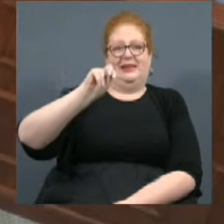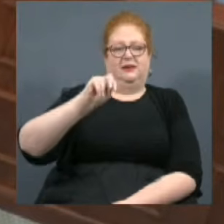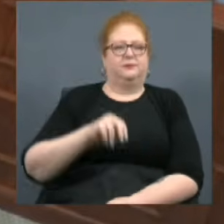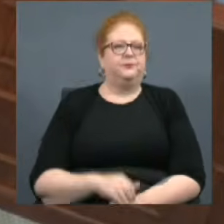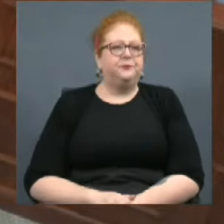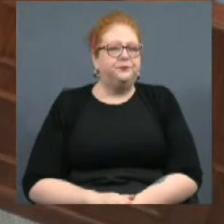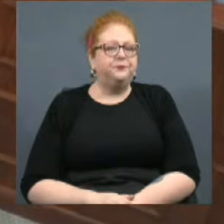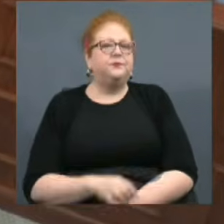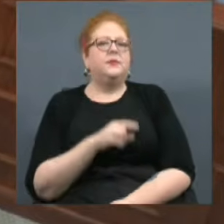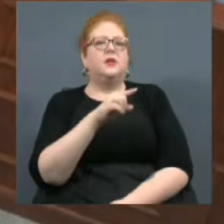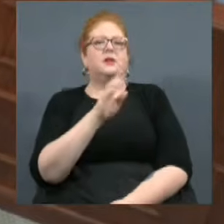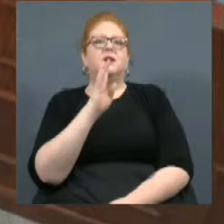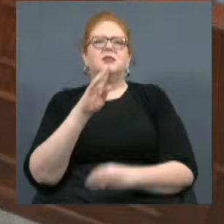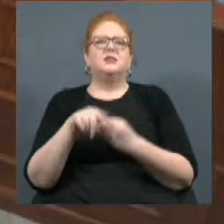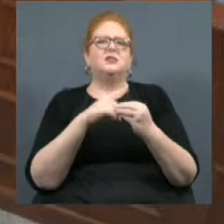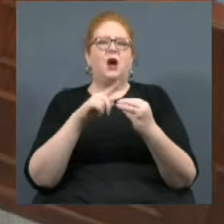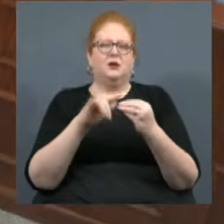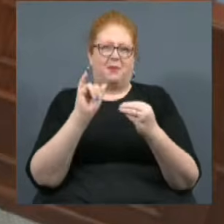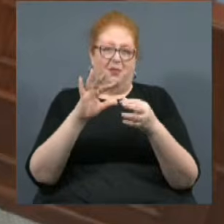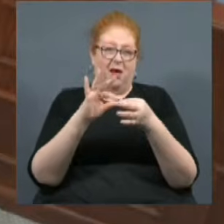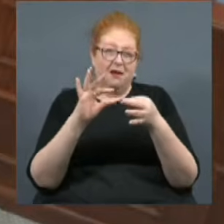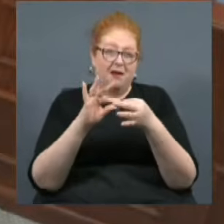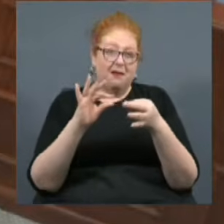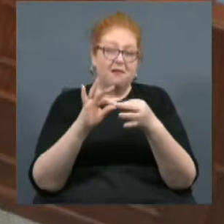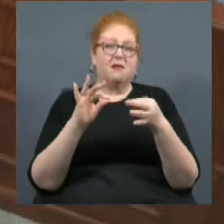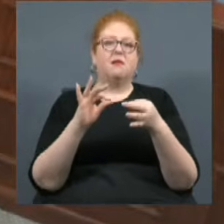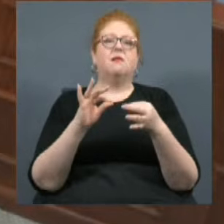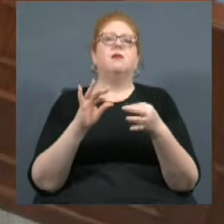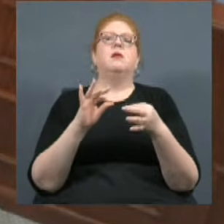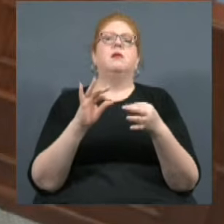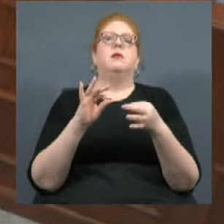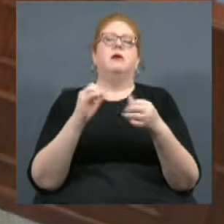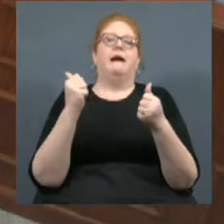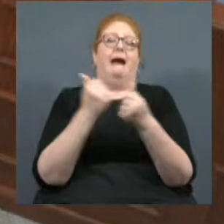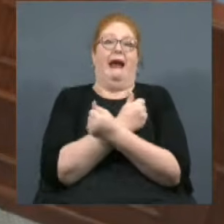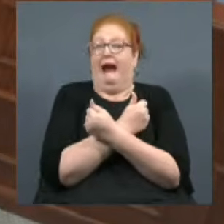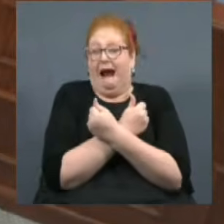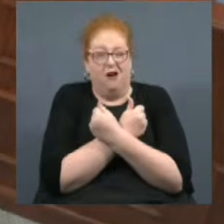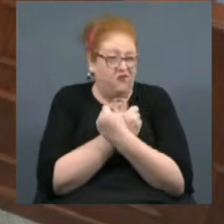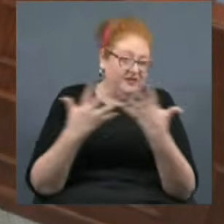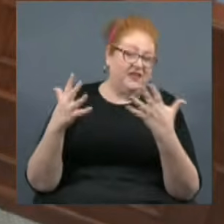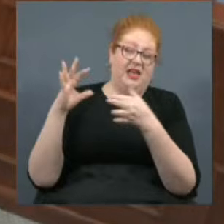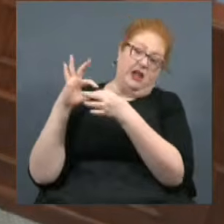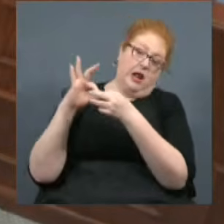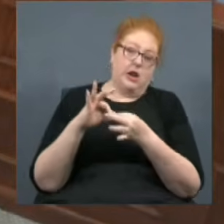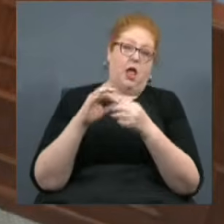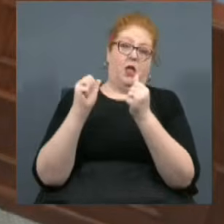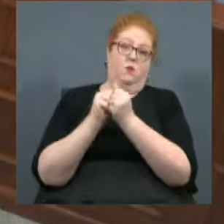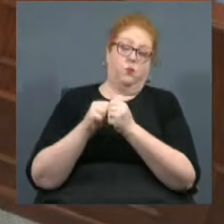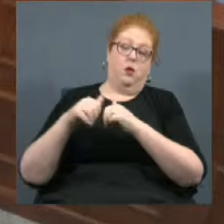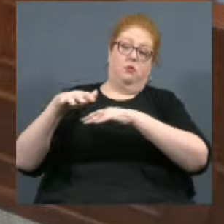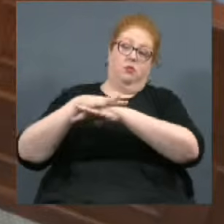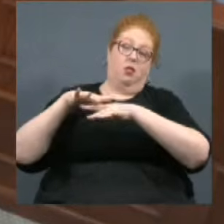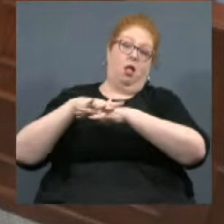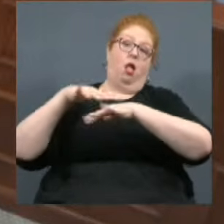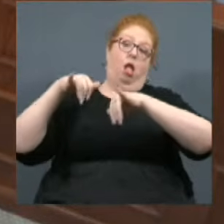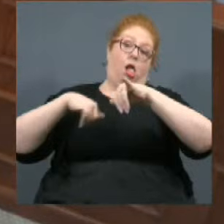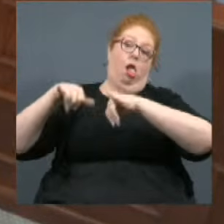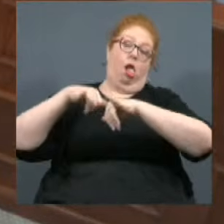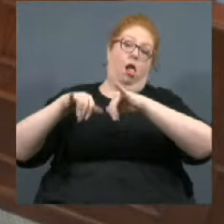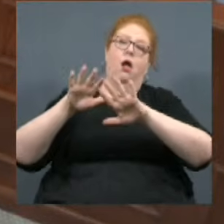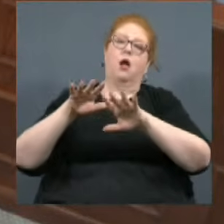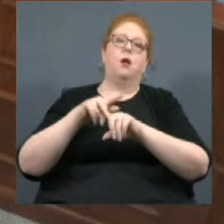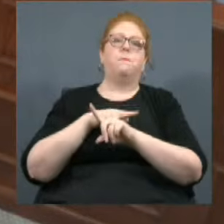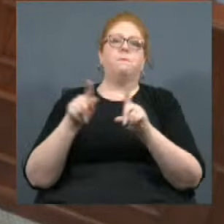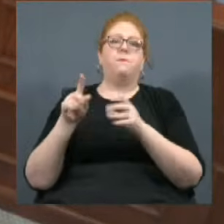General talked about, he's tried to make everything ordering, so we're not dealing with begging, which has First Amendment